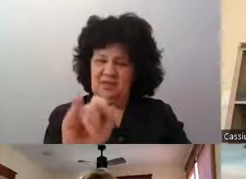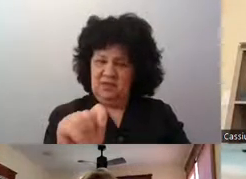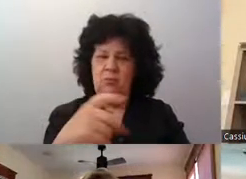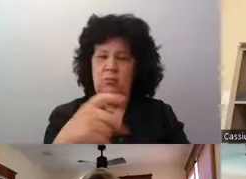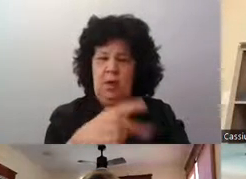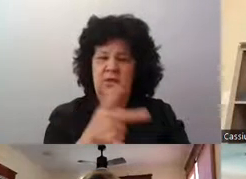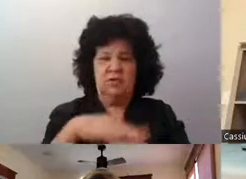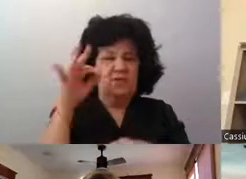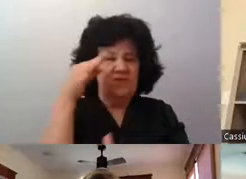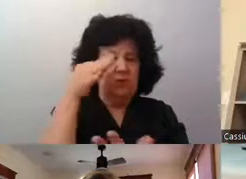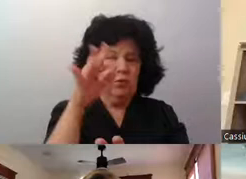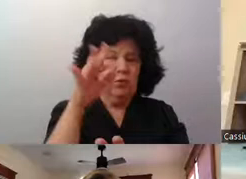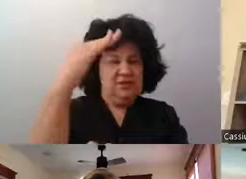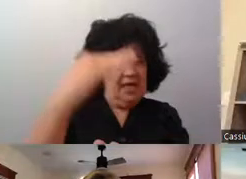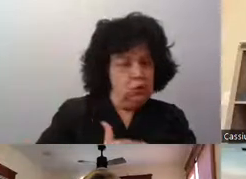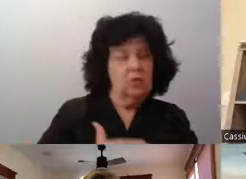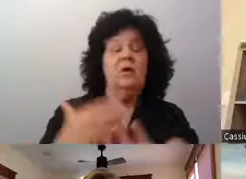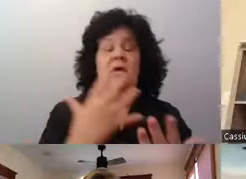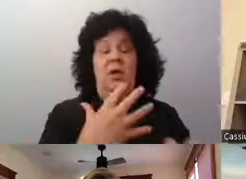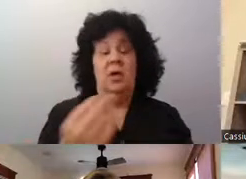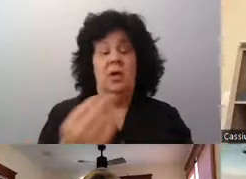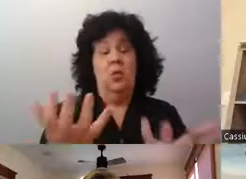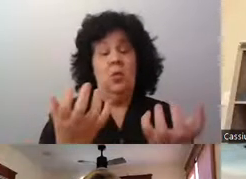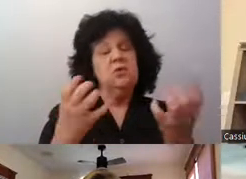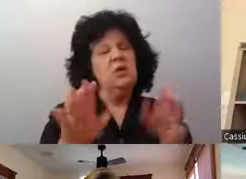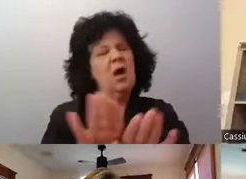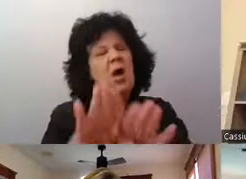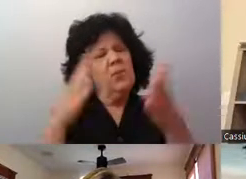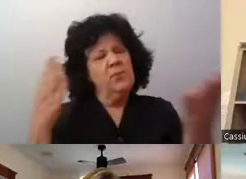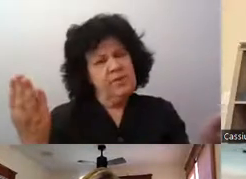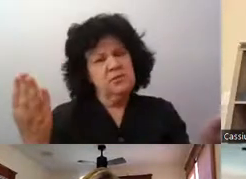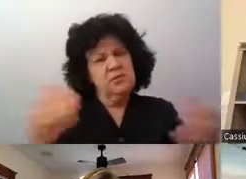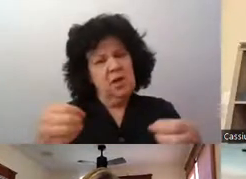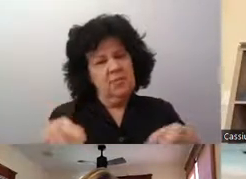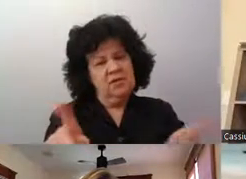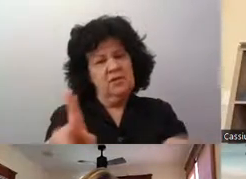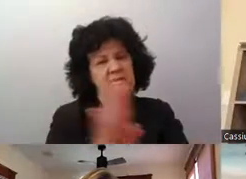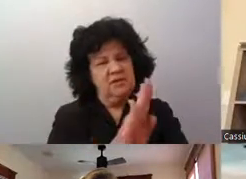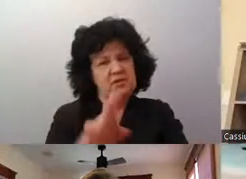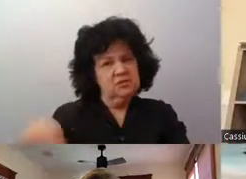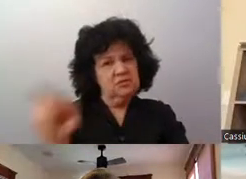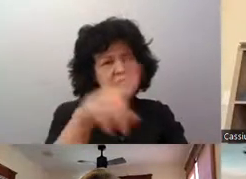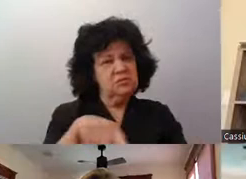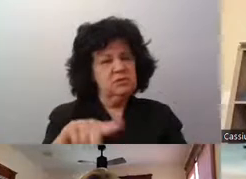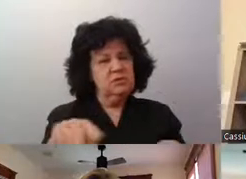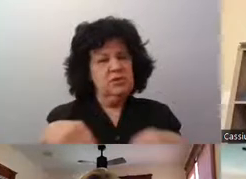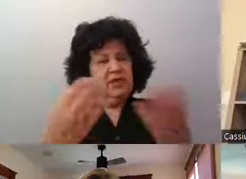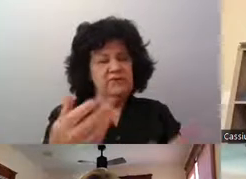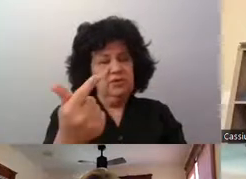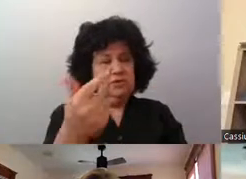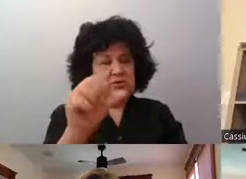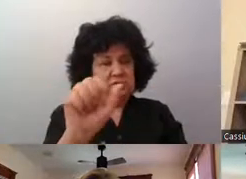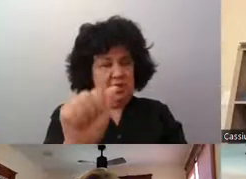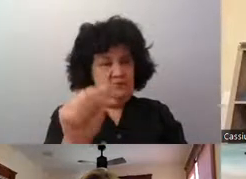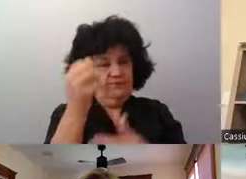also open up opportunities for industry to give GSA information that